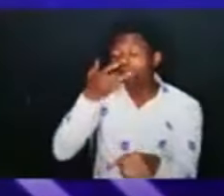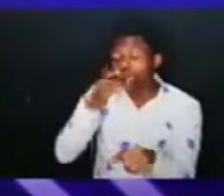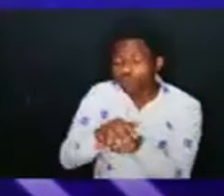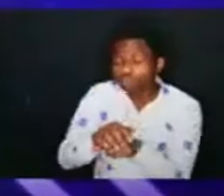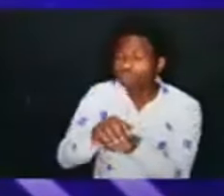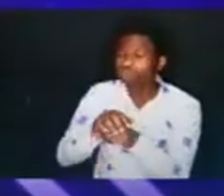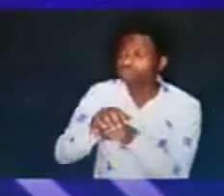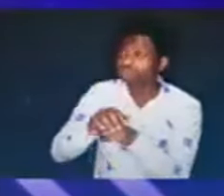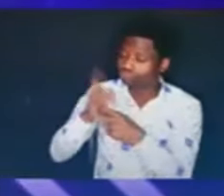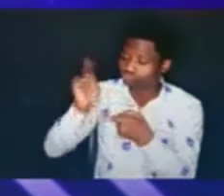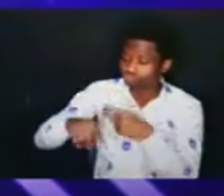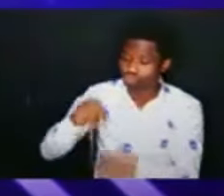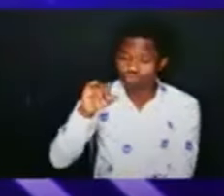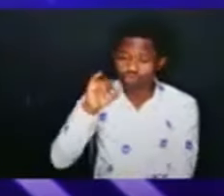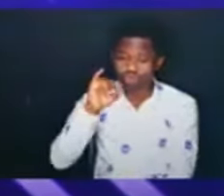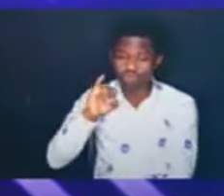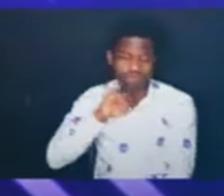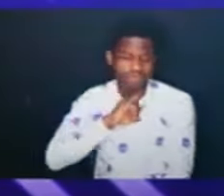he swore to Isaac.